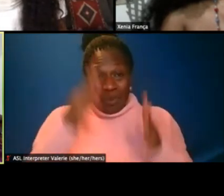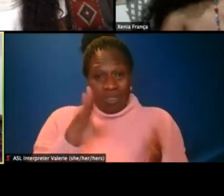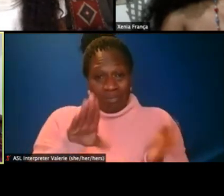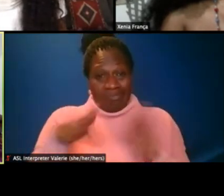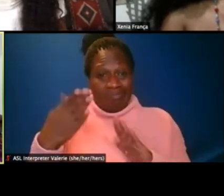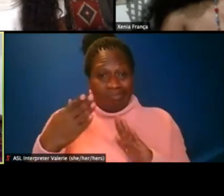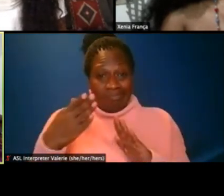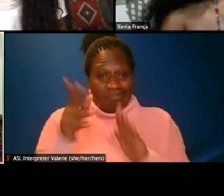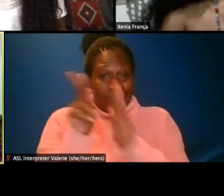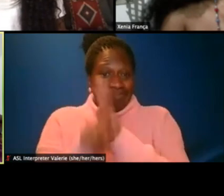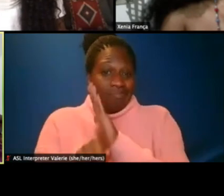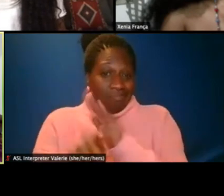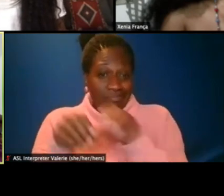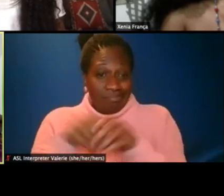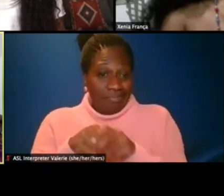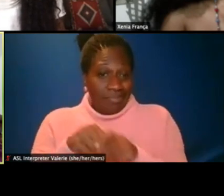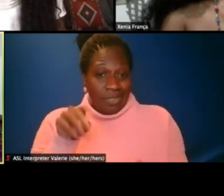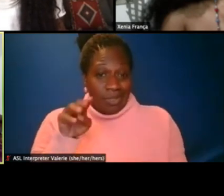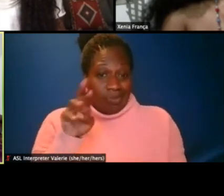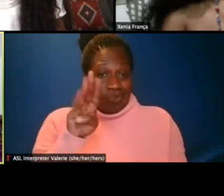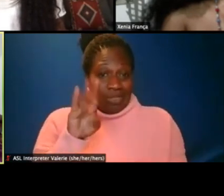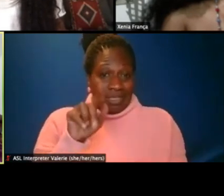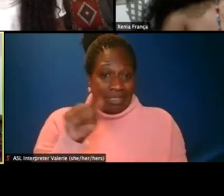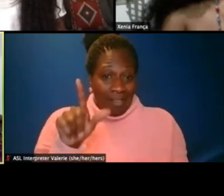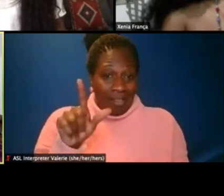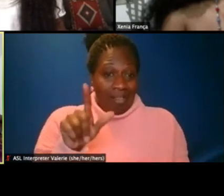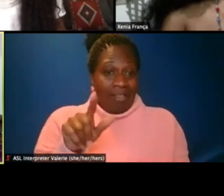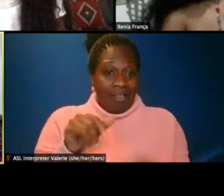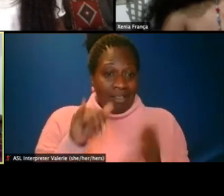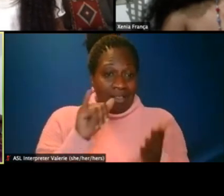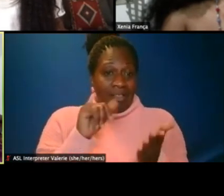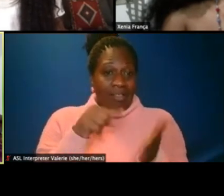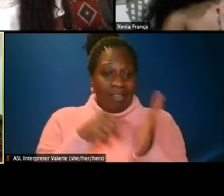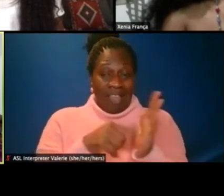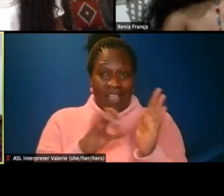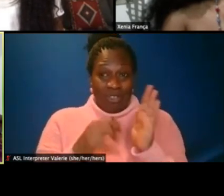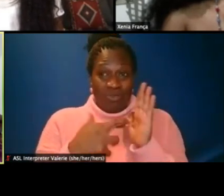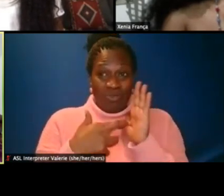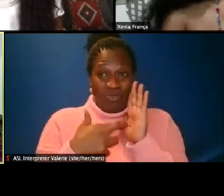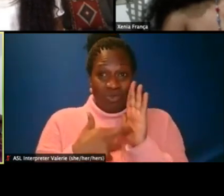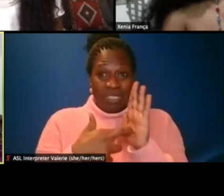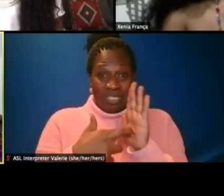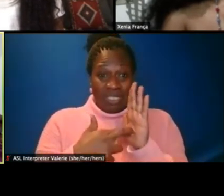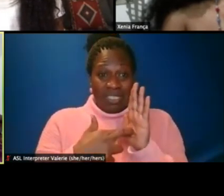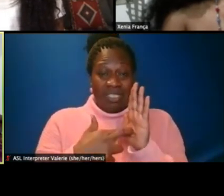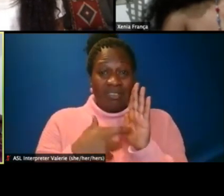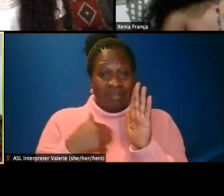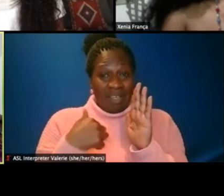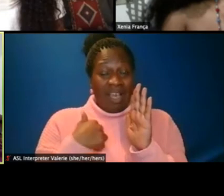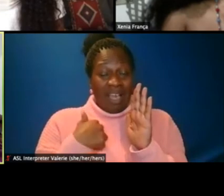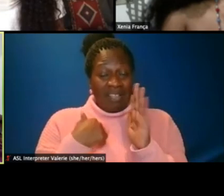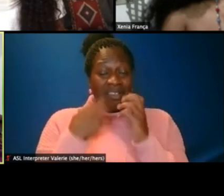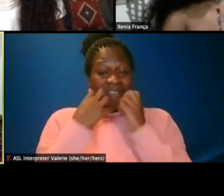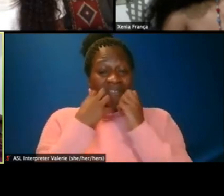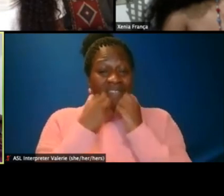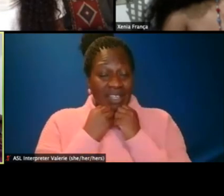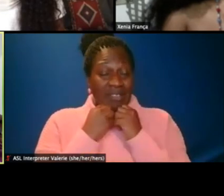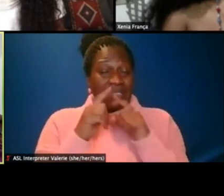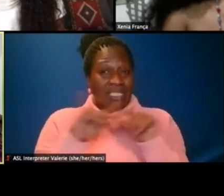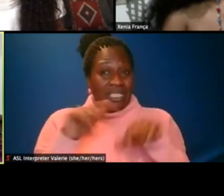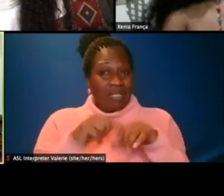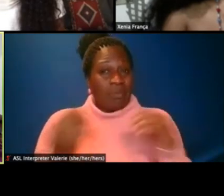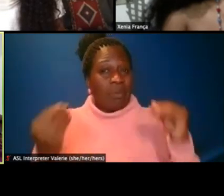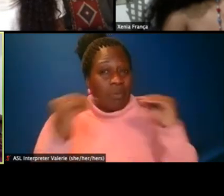in Brazil. So in that sense, artistic representation has value, but we need something that's a little